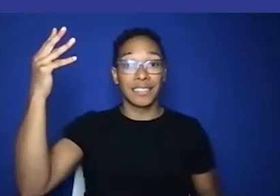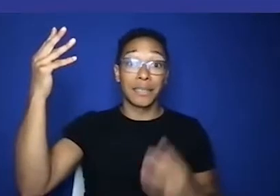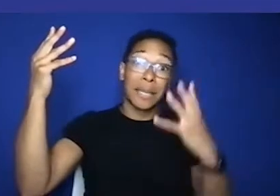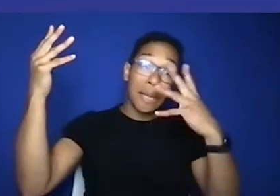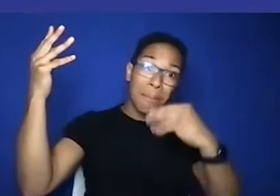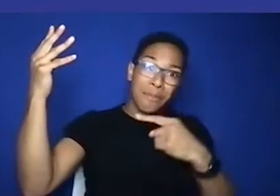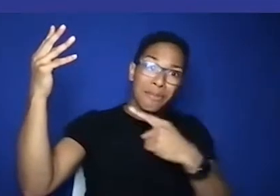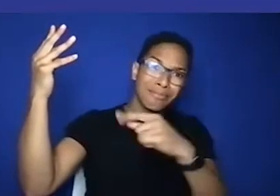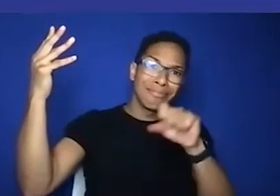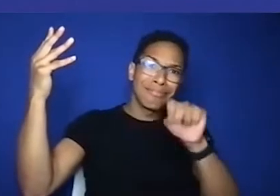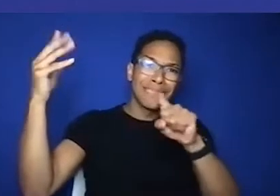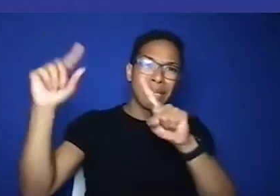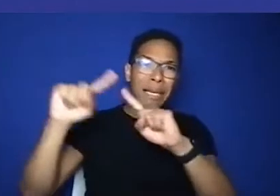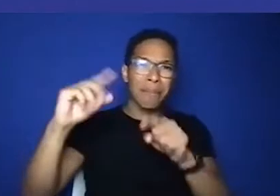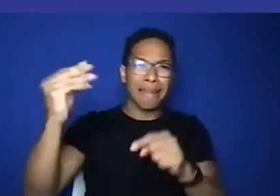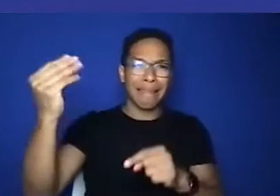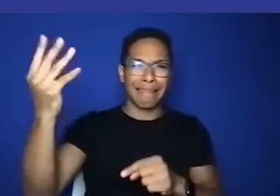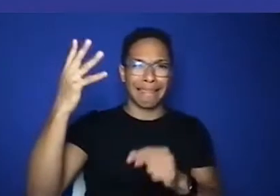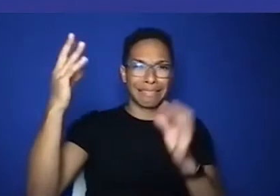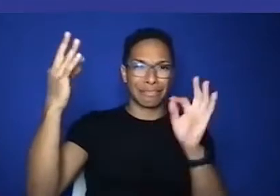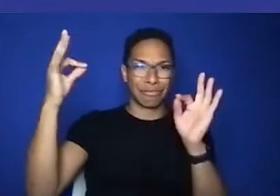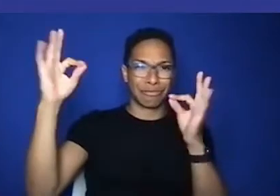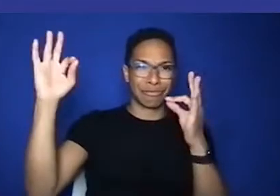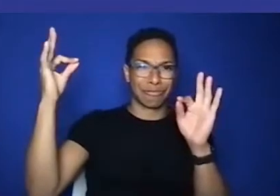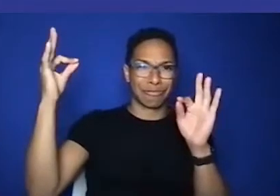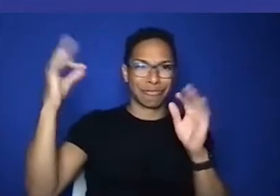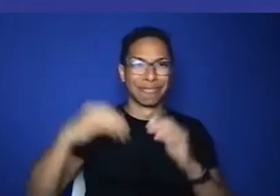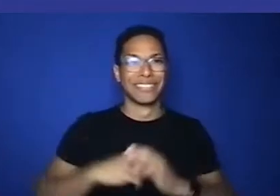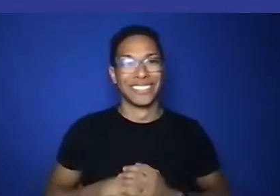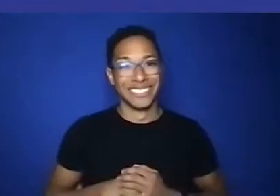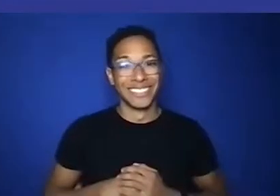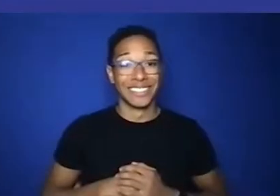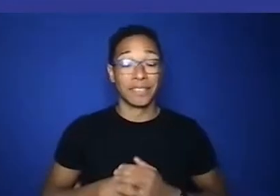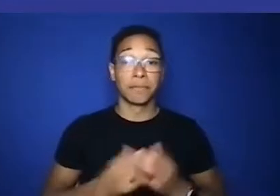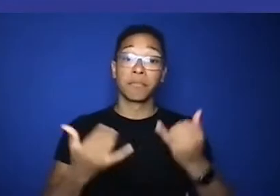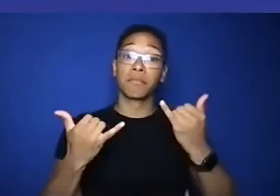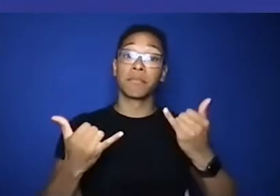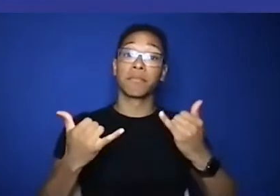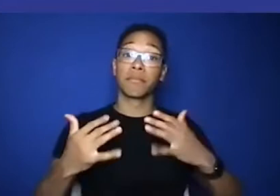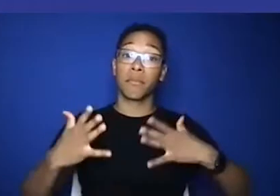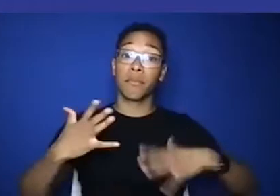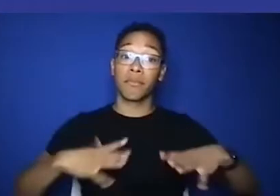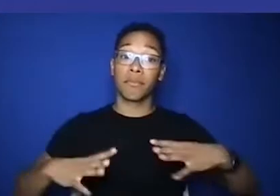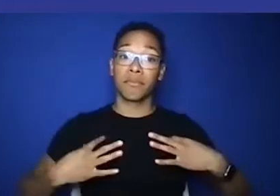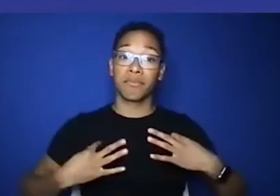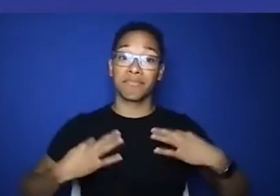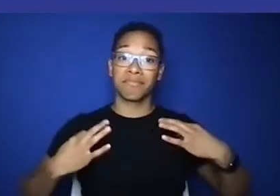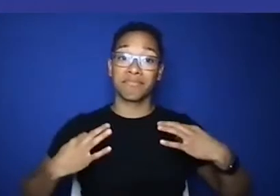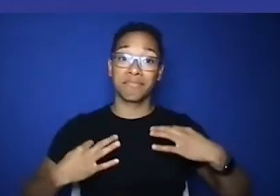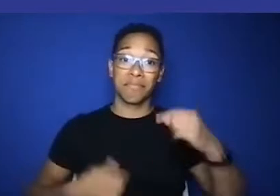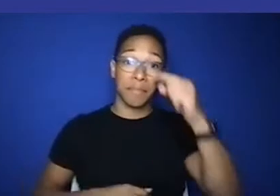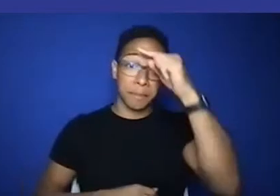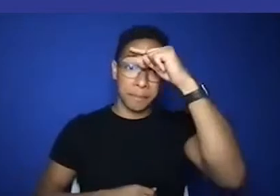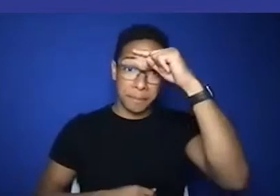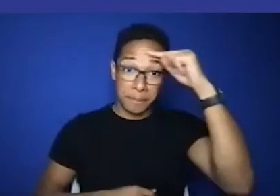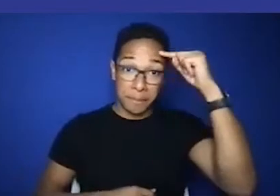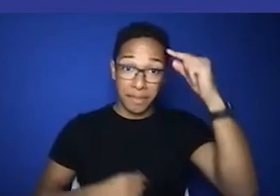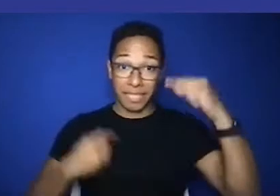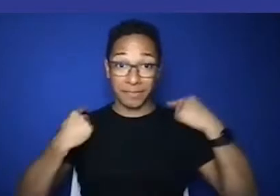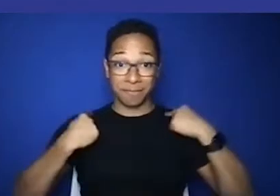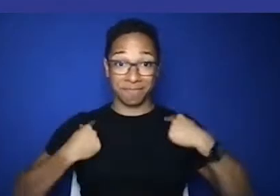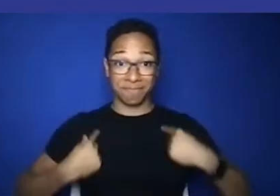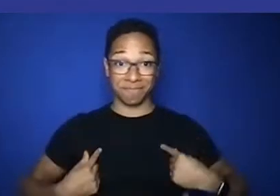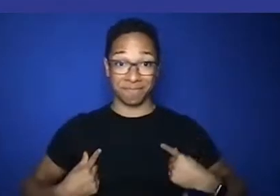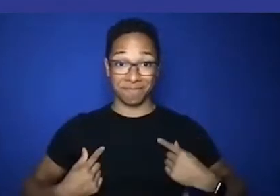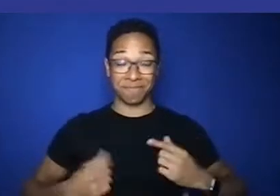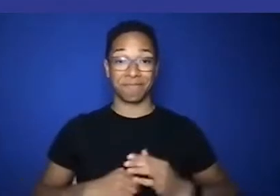my apartment. I'm wearing a black scoop-necked tank top.